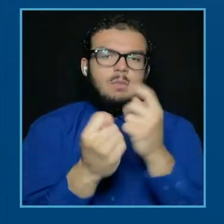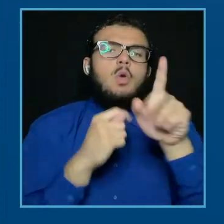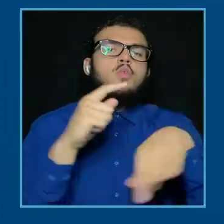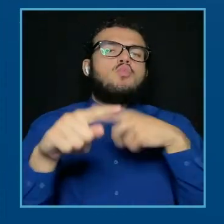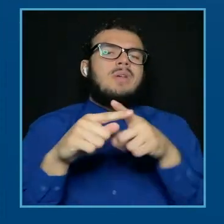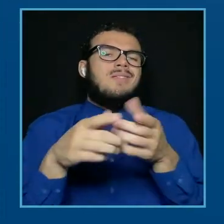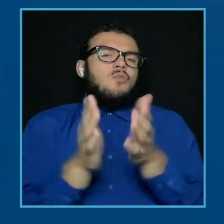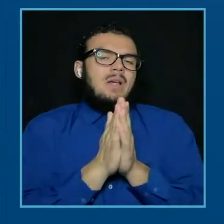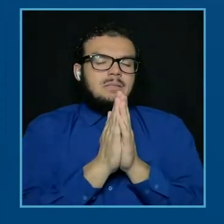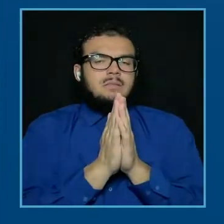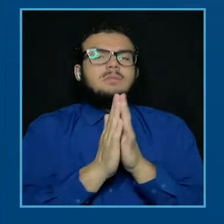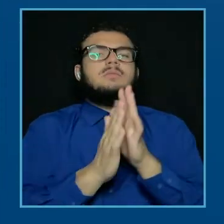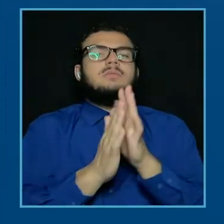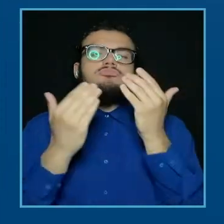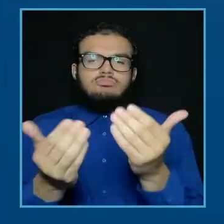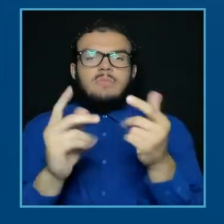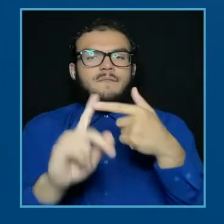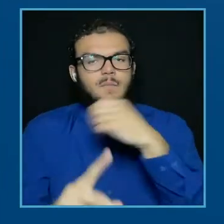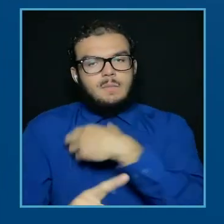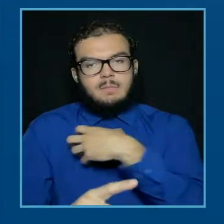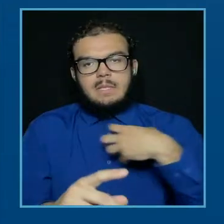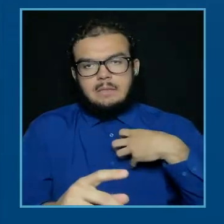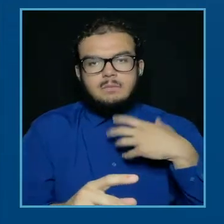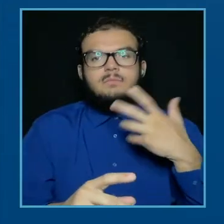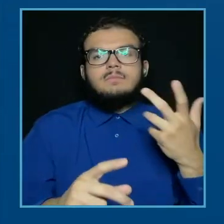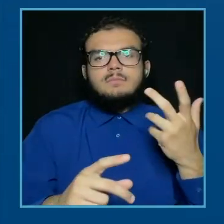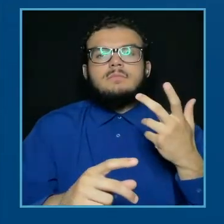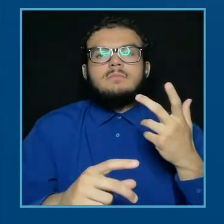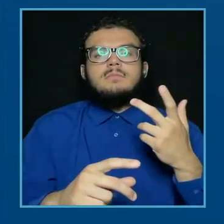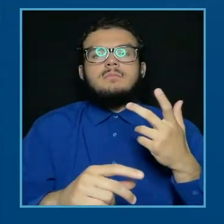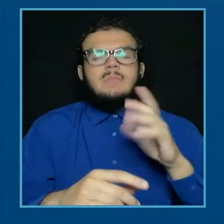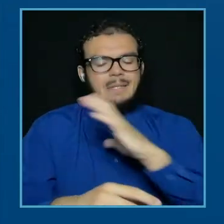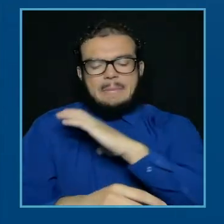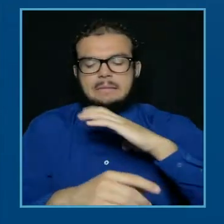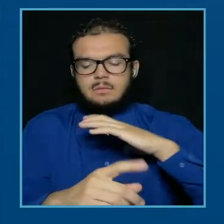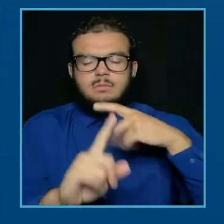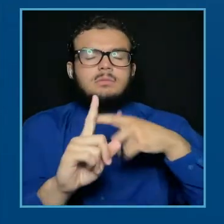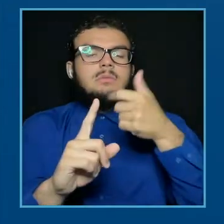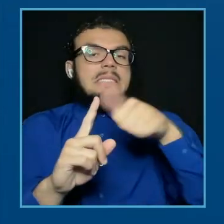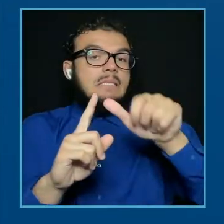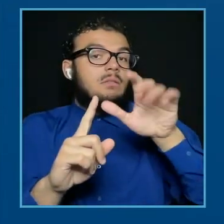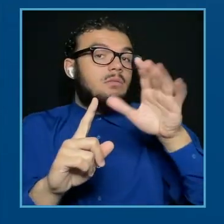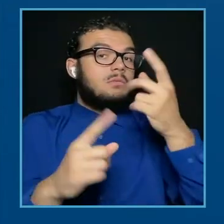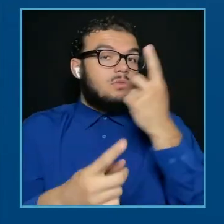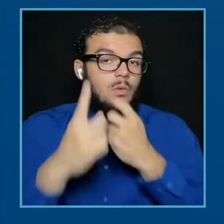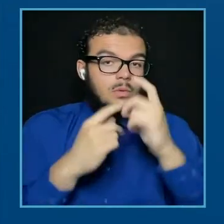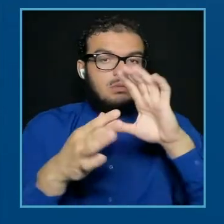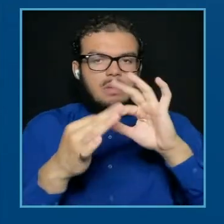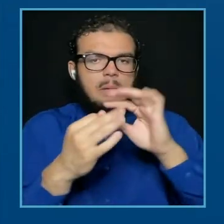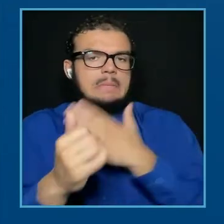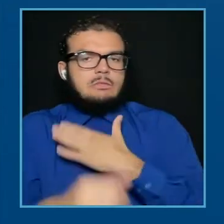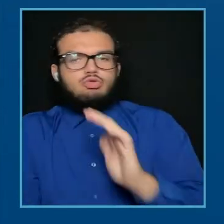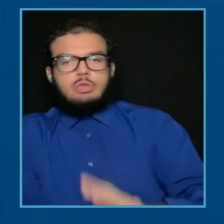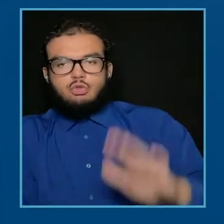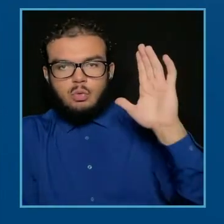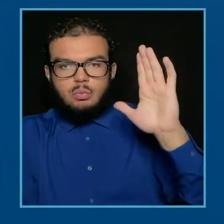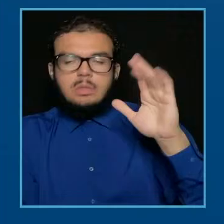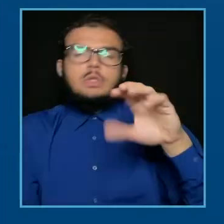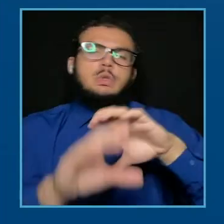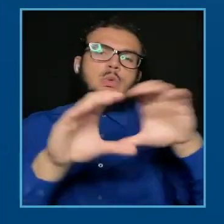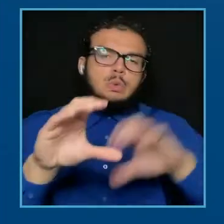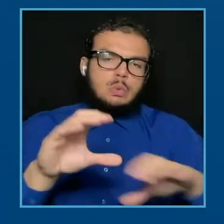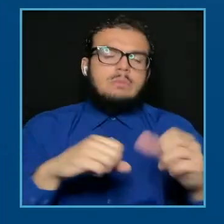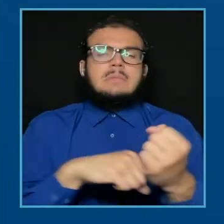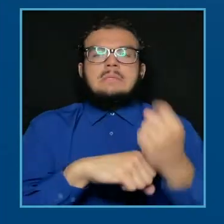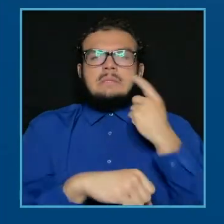requested to do so by the committee. So members, if you have any comments or questions, please raise your hand via Zoom or send your question